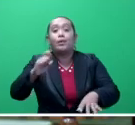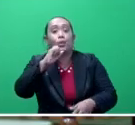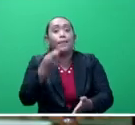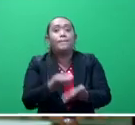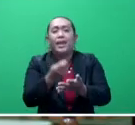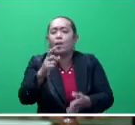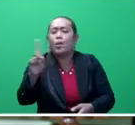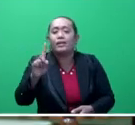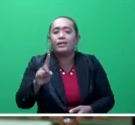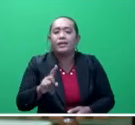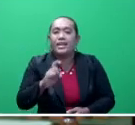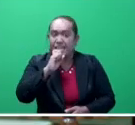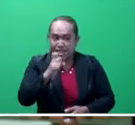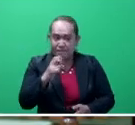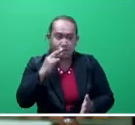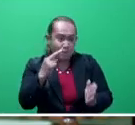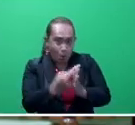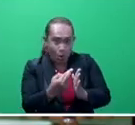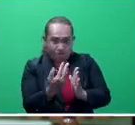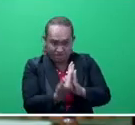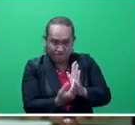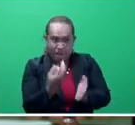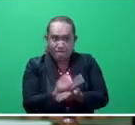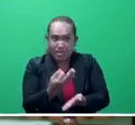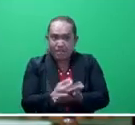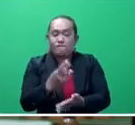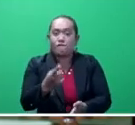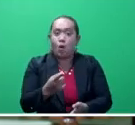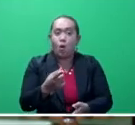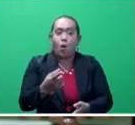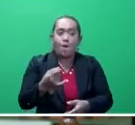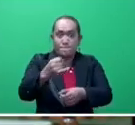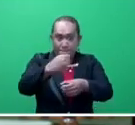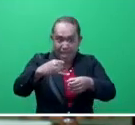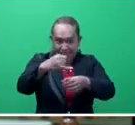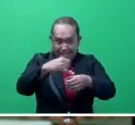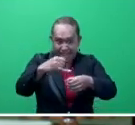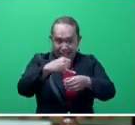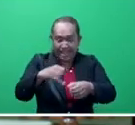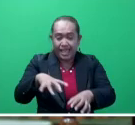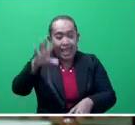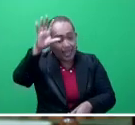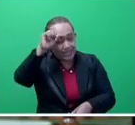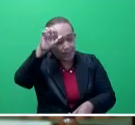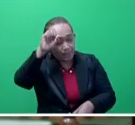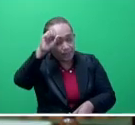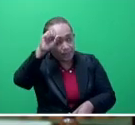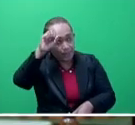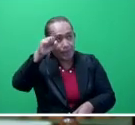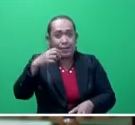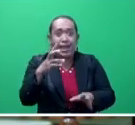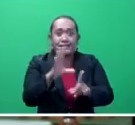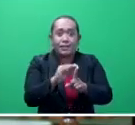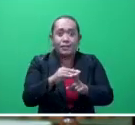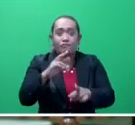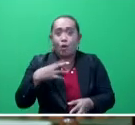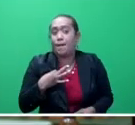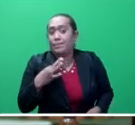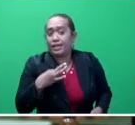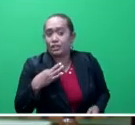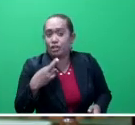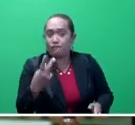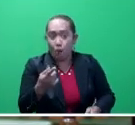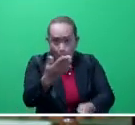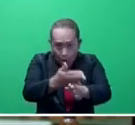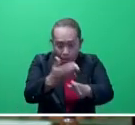$50 medical report fee for all those who are required to submit such reports to employers for job applications. So they'll tell you to